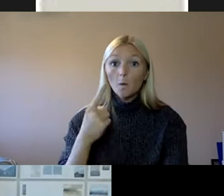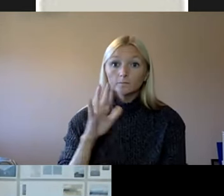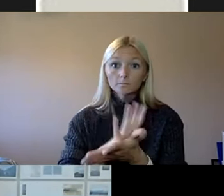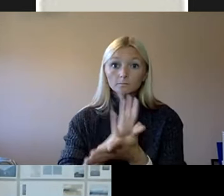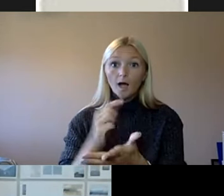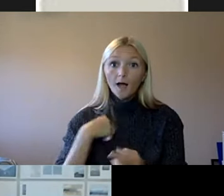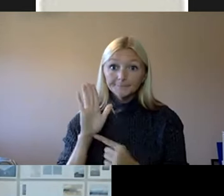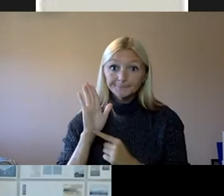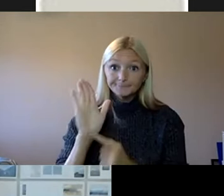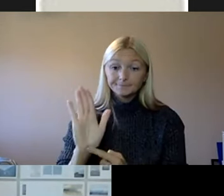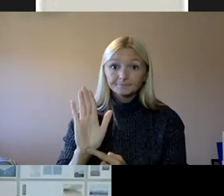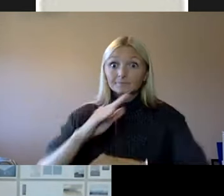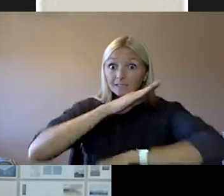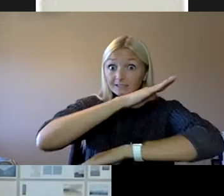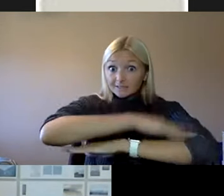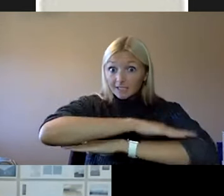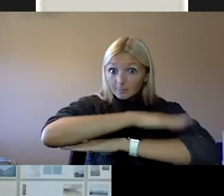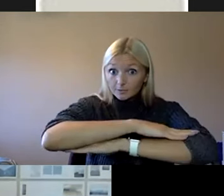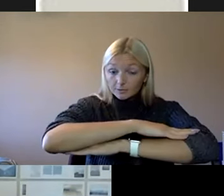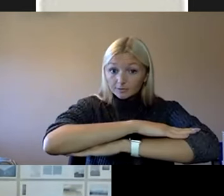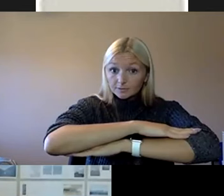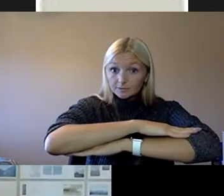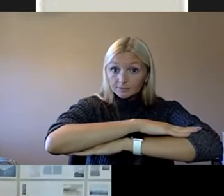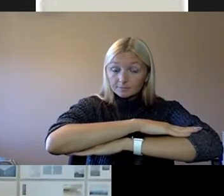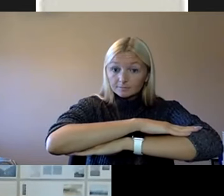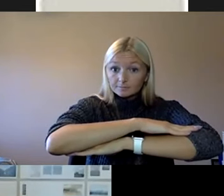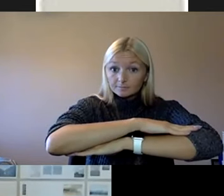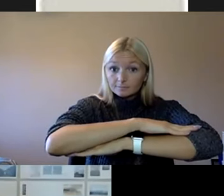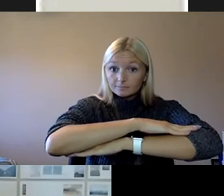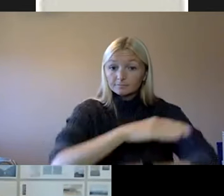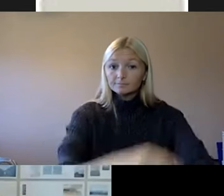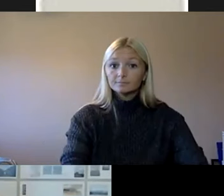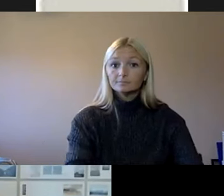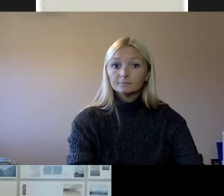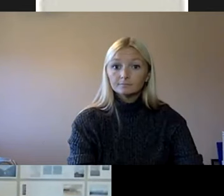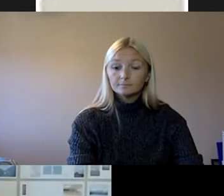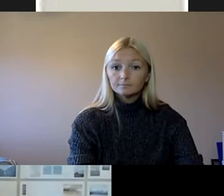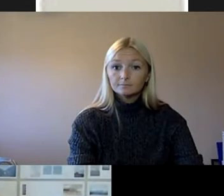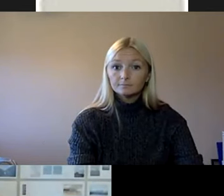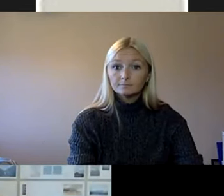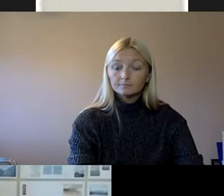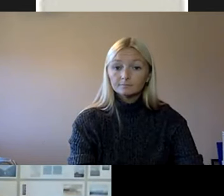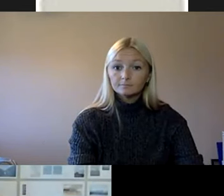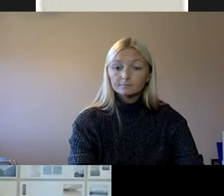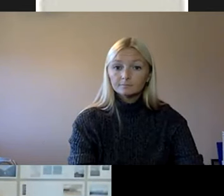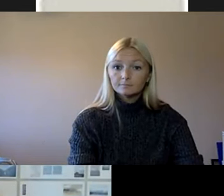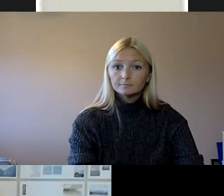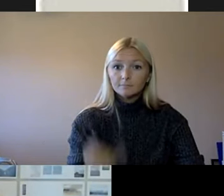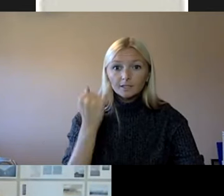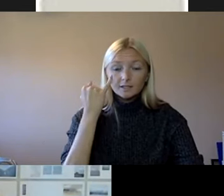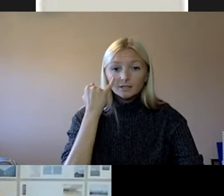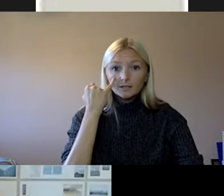the tables in the restaurant, when you drop your fork or your knife on the